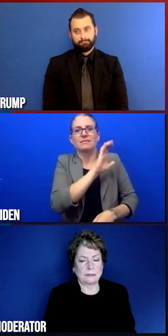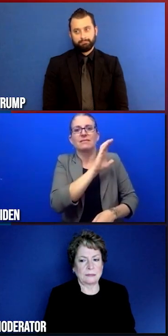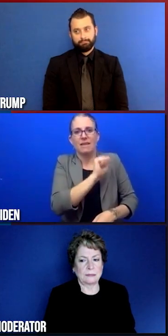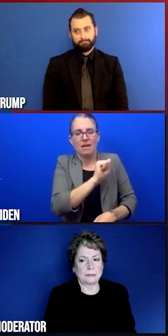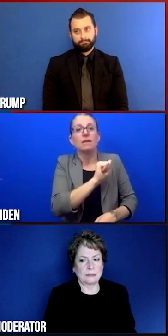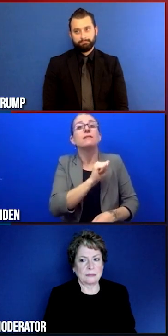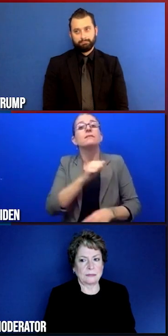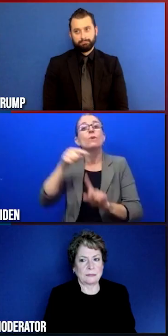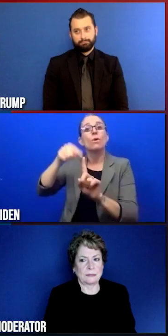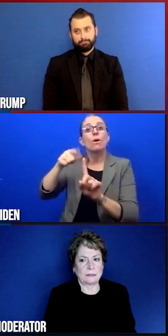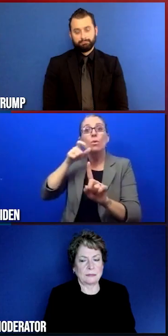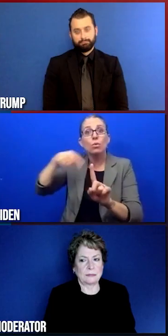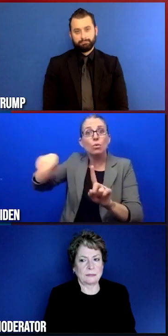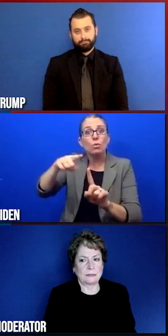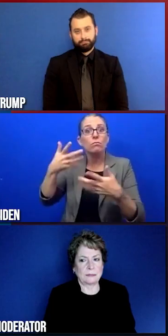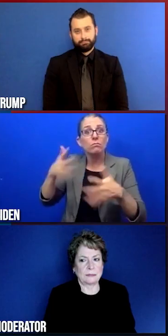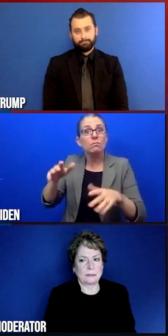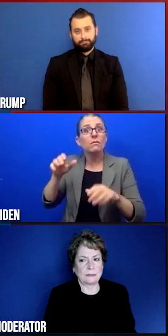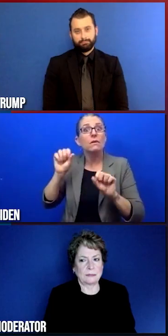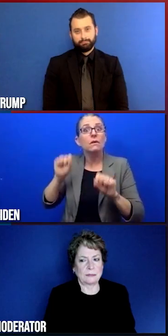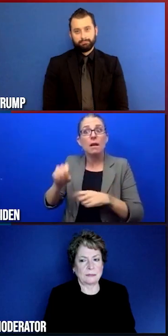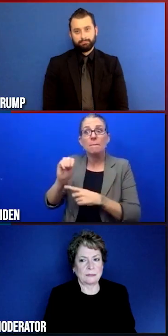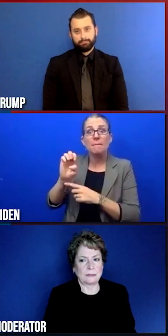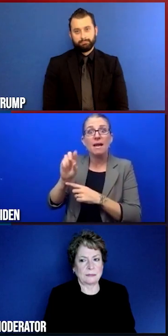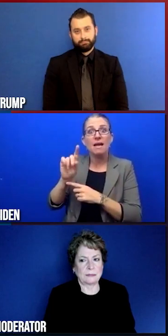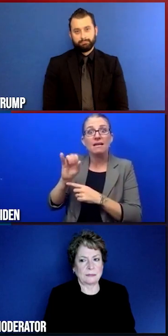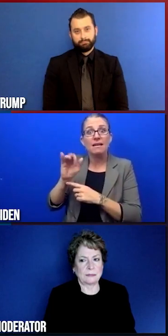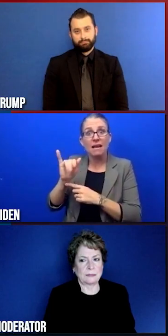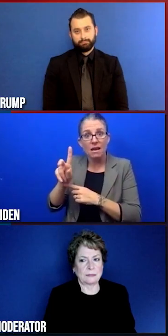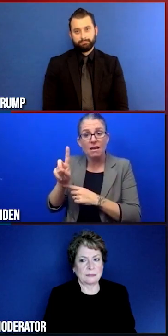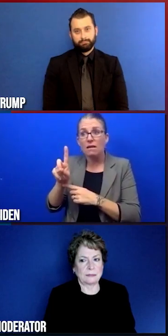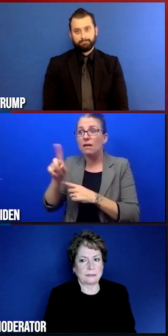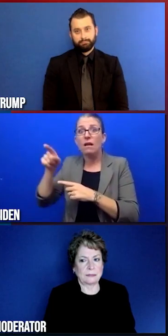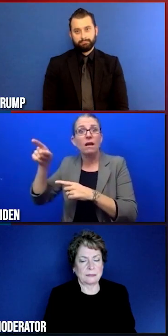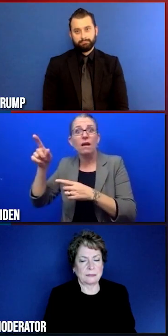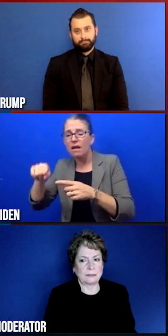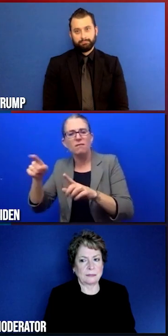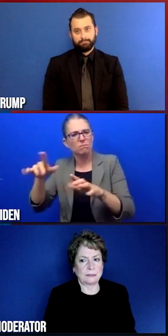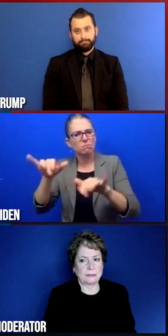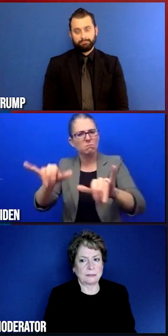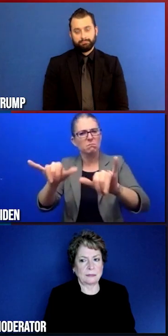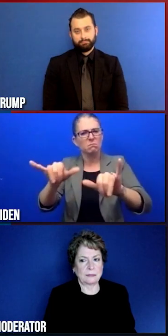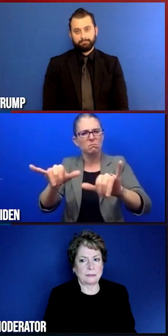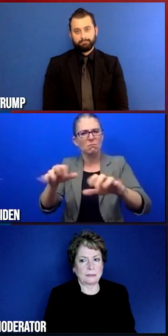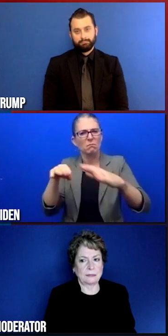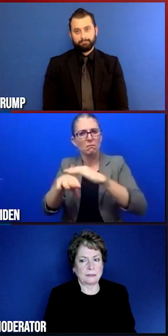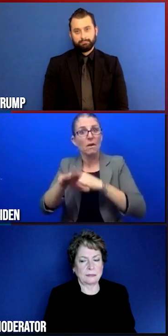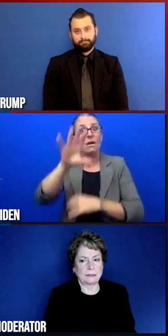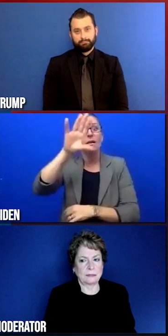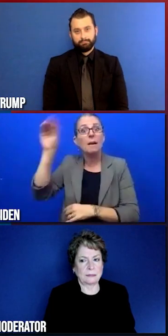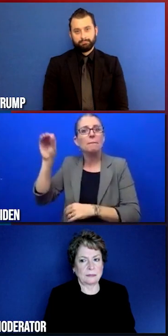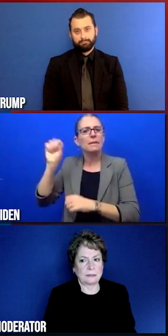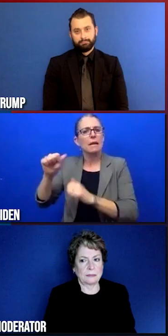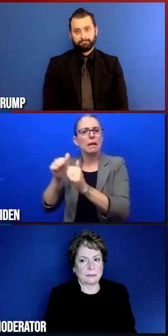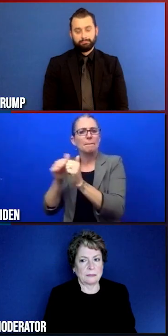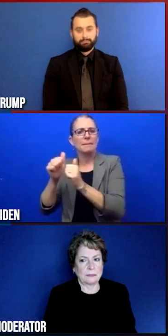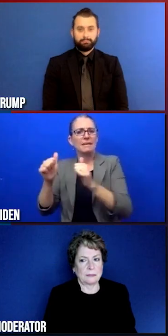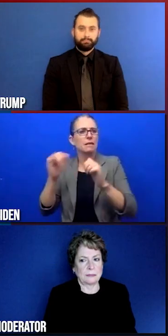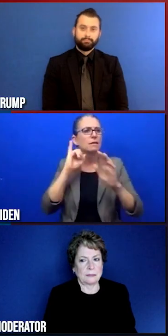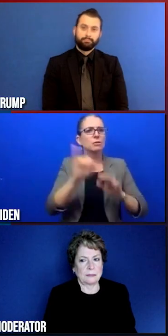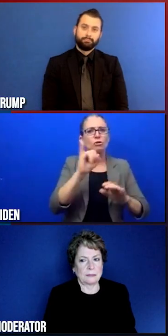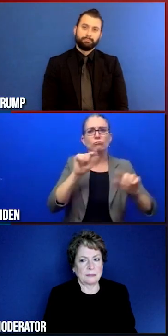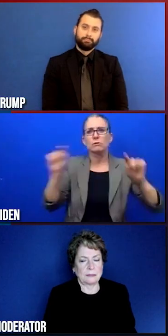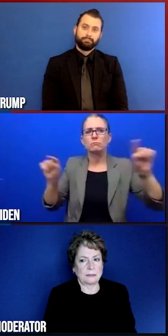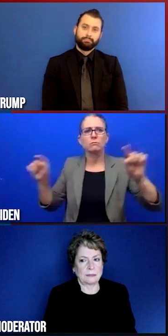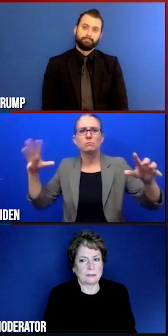are enrolled, providing competition for insurance companies. That's what's going to happen. Secondly, we're going to make sure we reduce the premiums and reduce